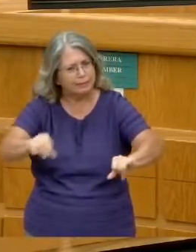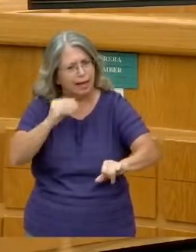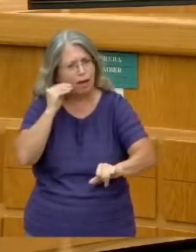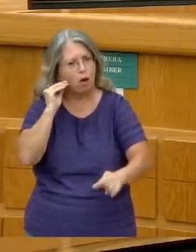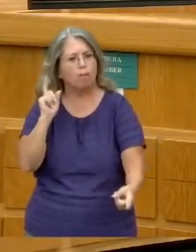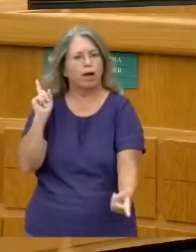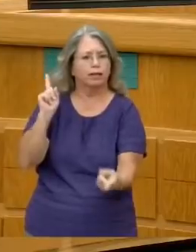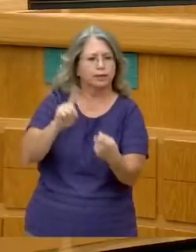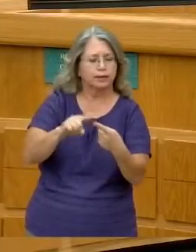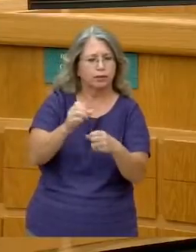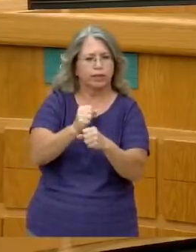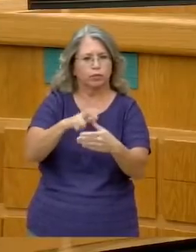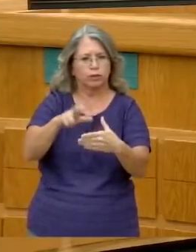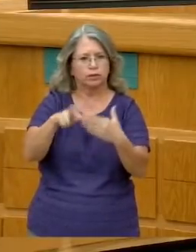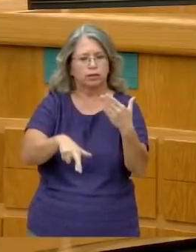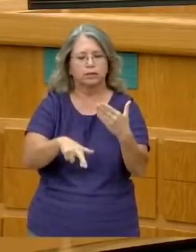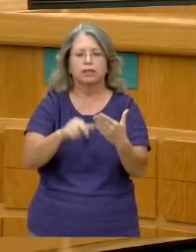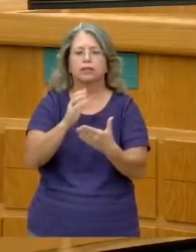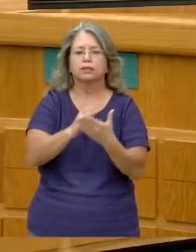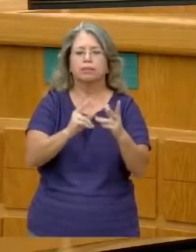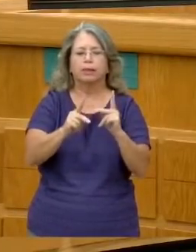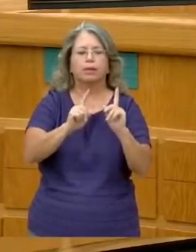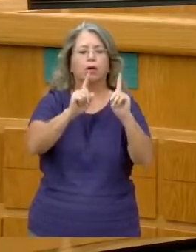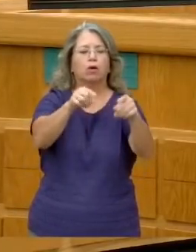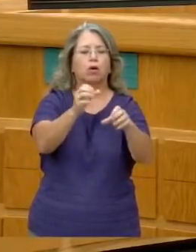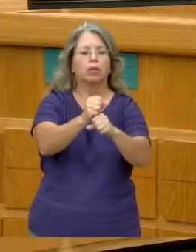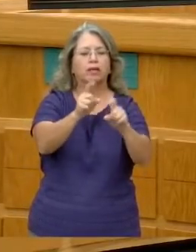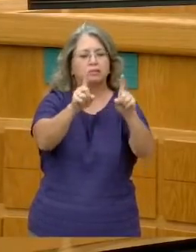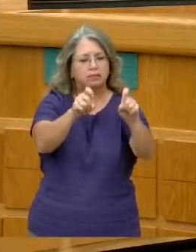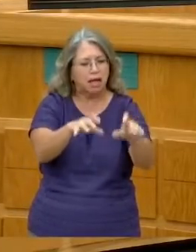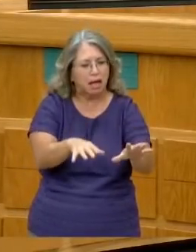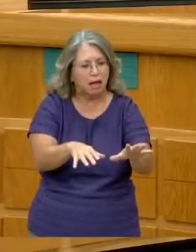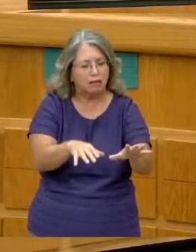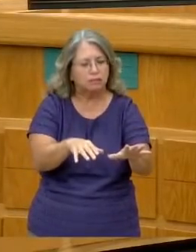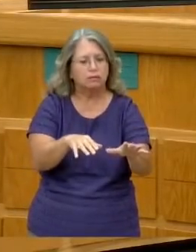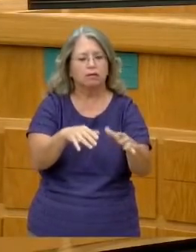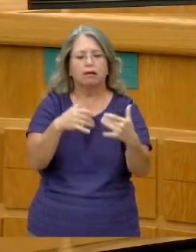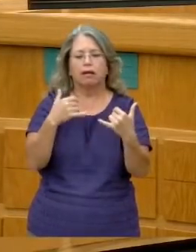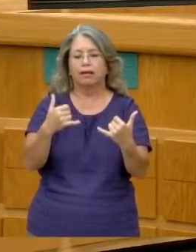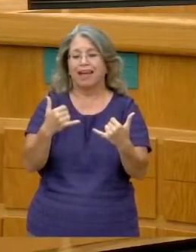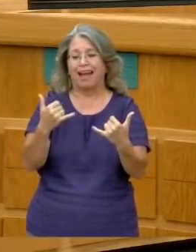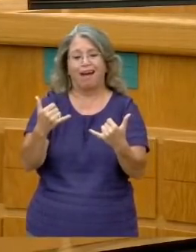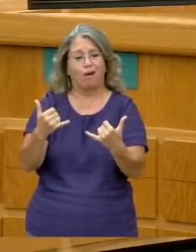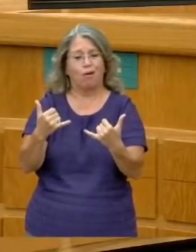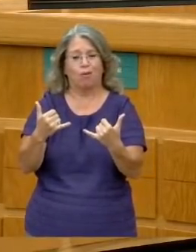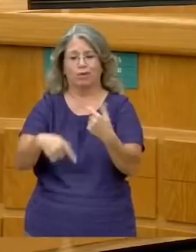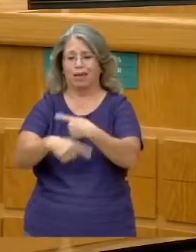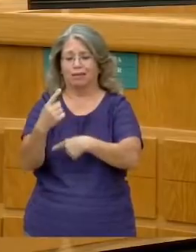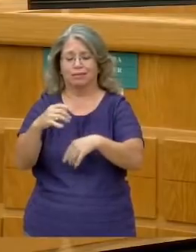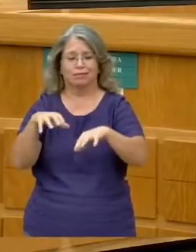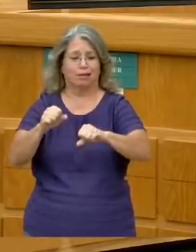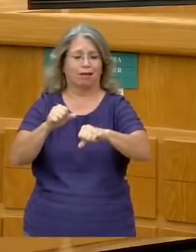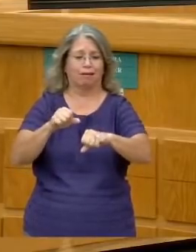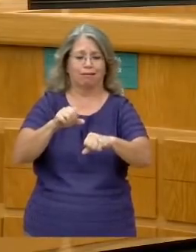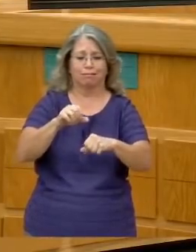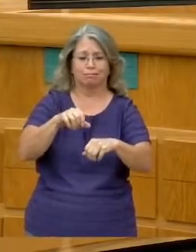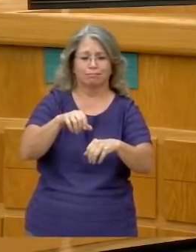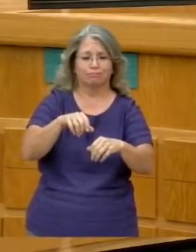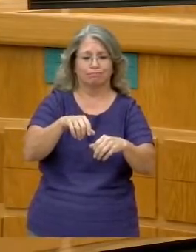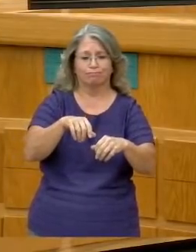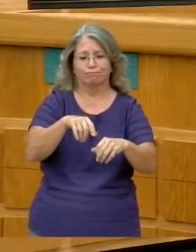liberties of people that go get the results, particularly in this time where it's taken us anywhere from 7 to 10 to 12 days to get the